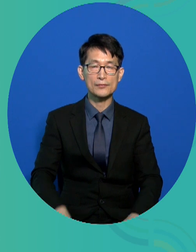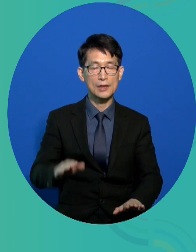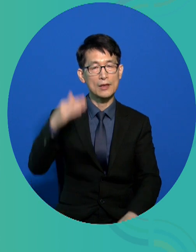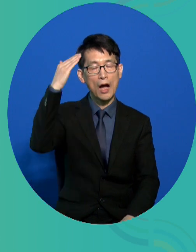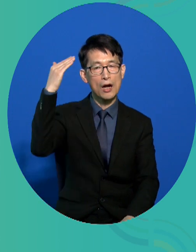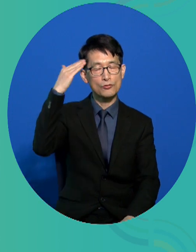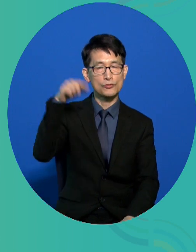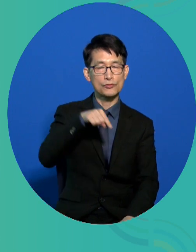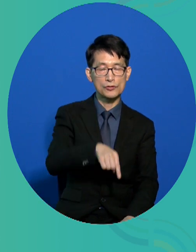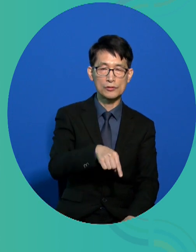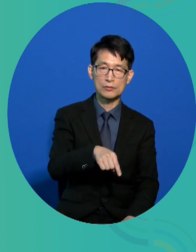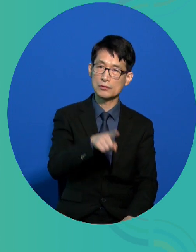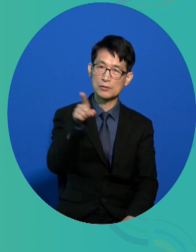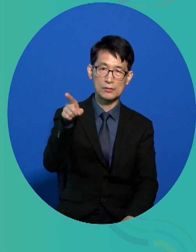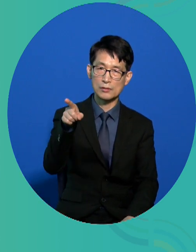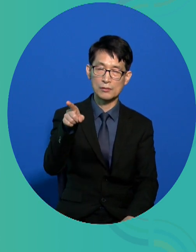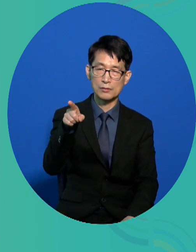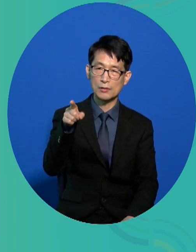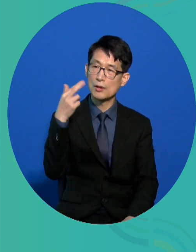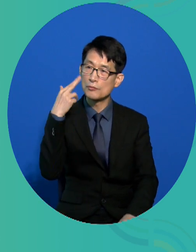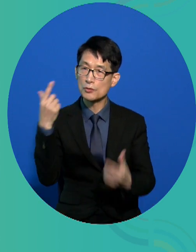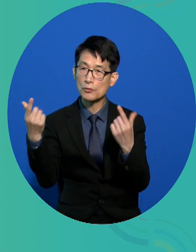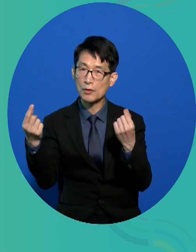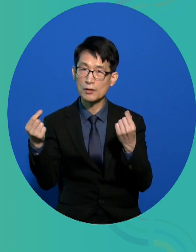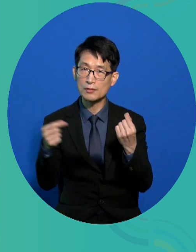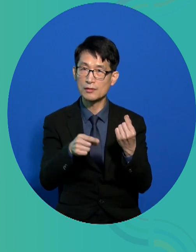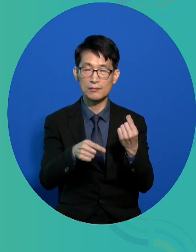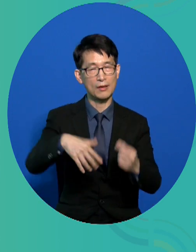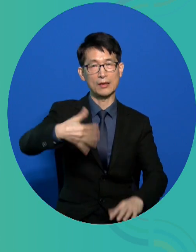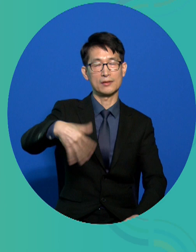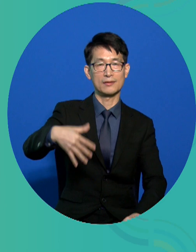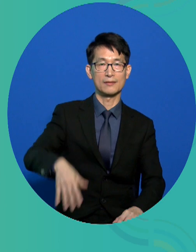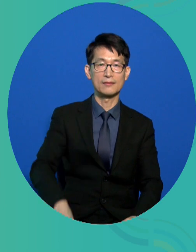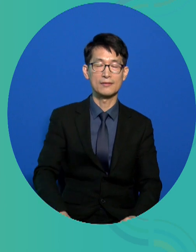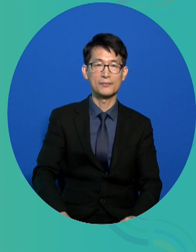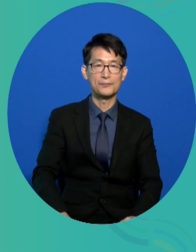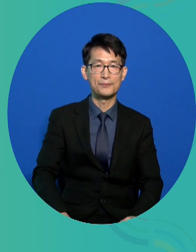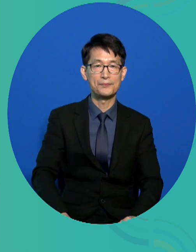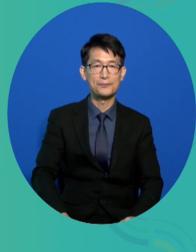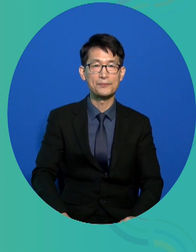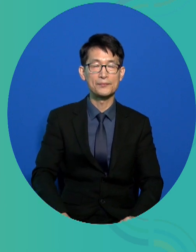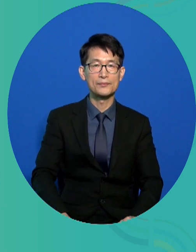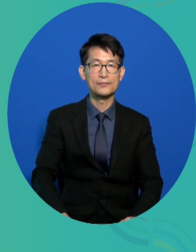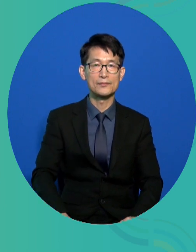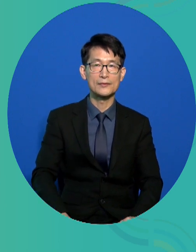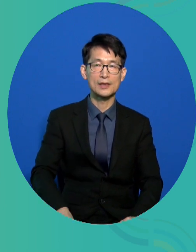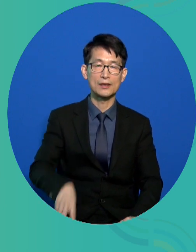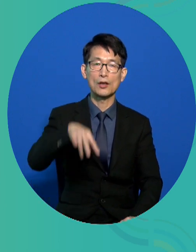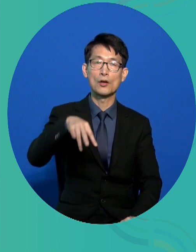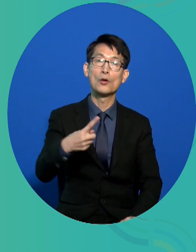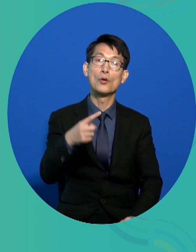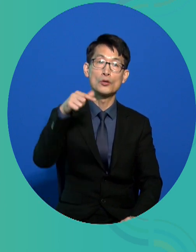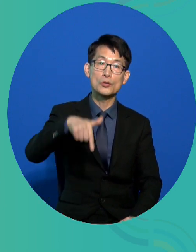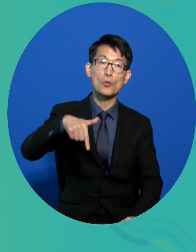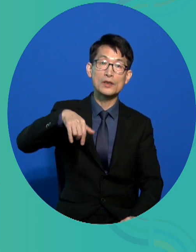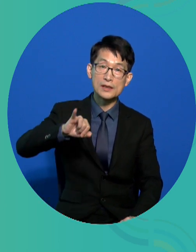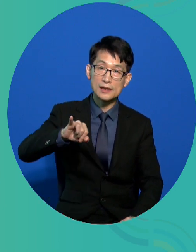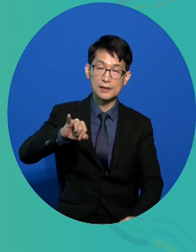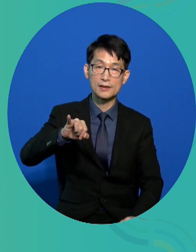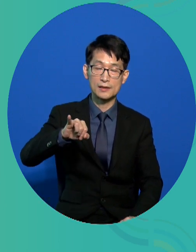in Korea, we do not have a policy system in place on this issue. And so at our